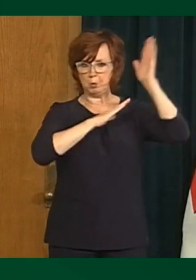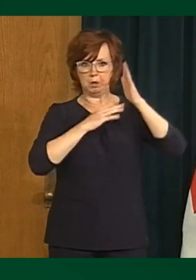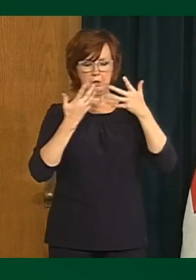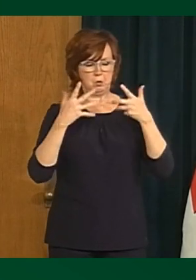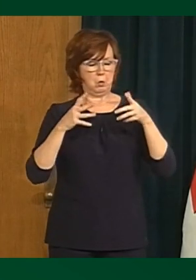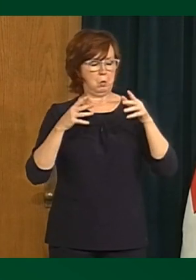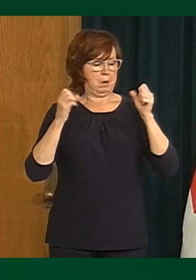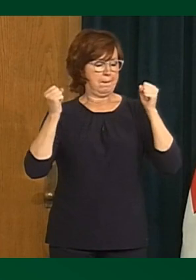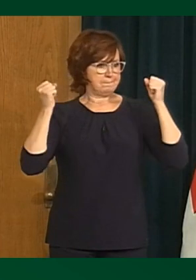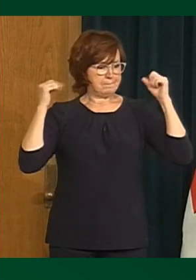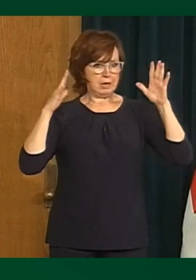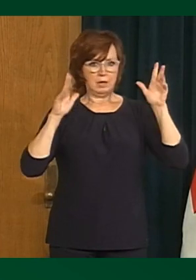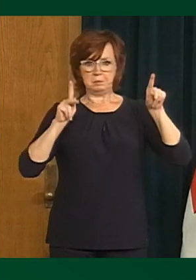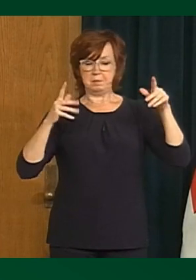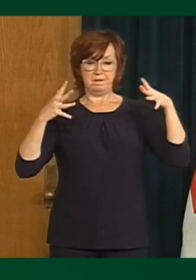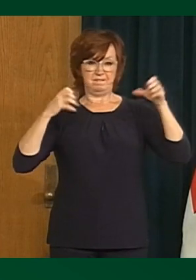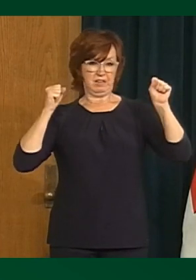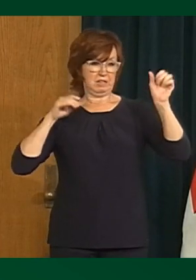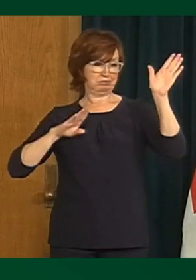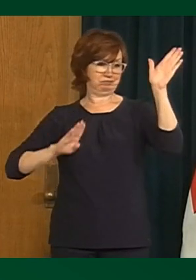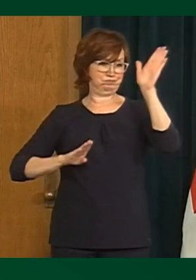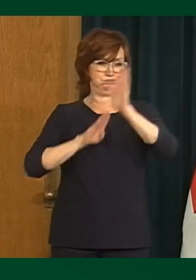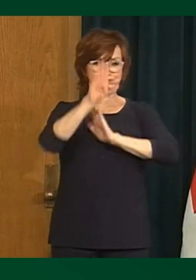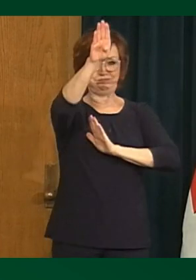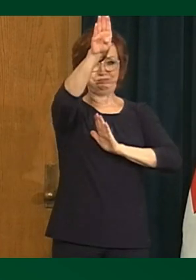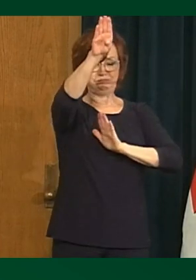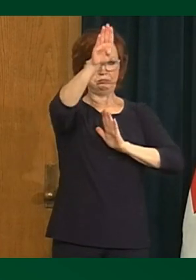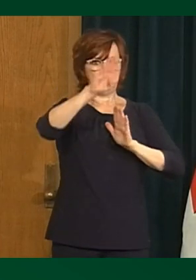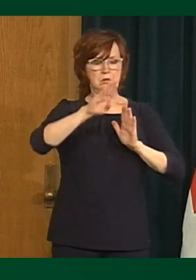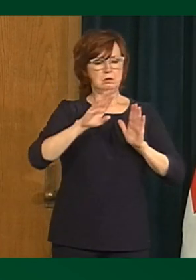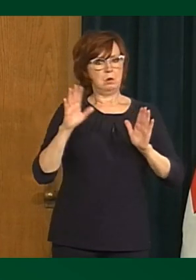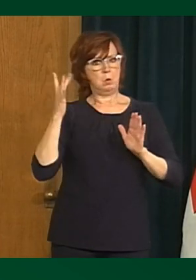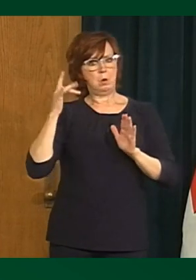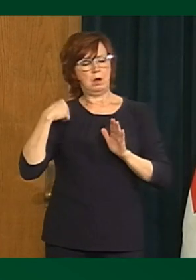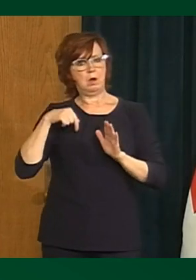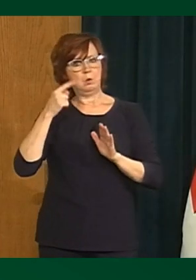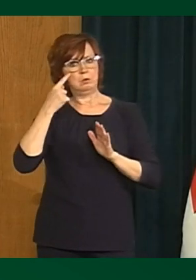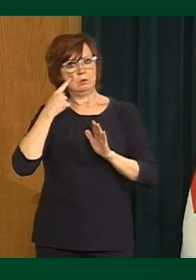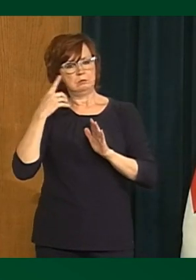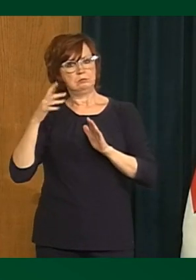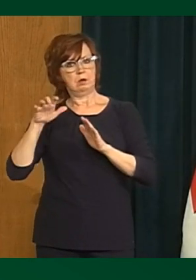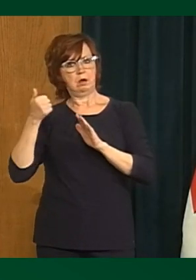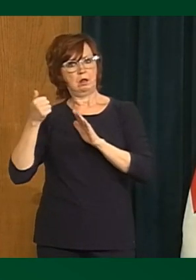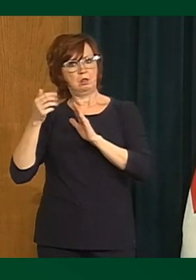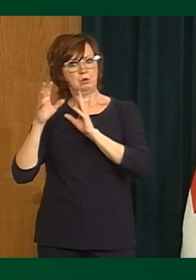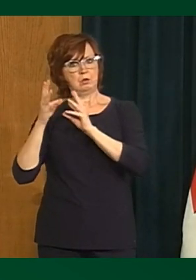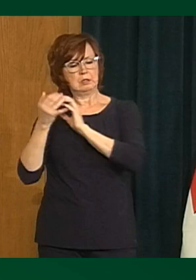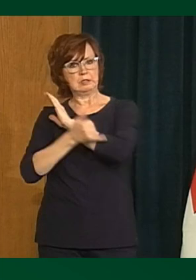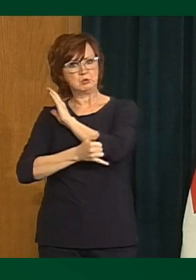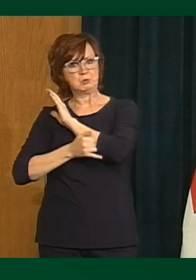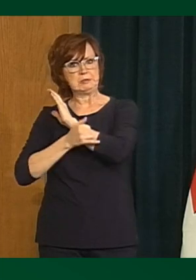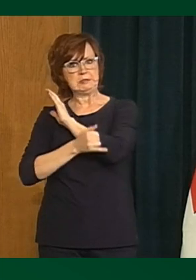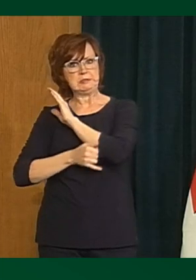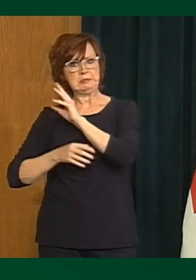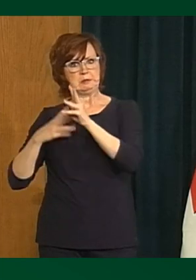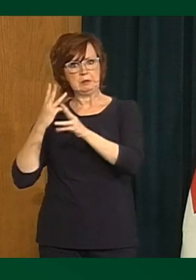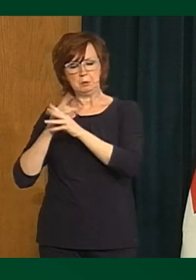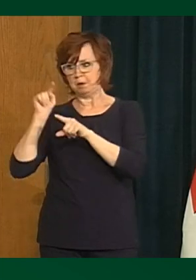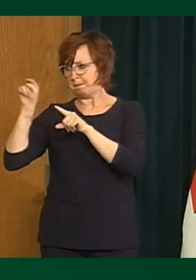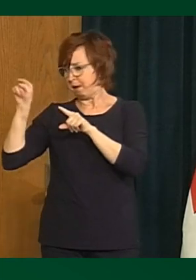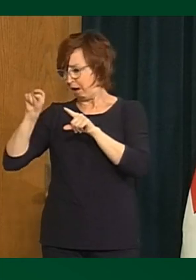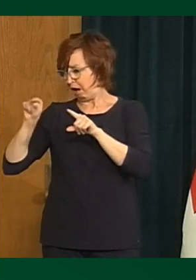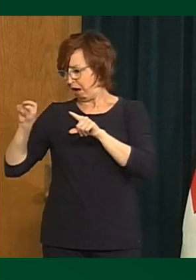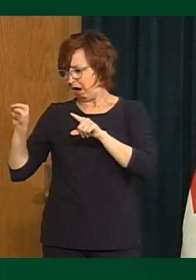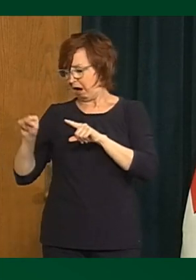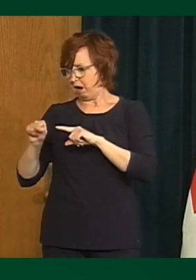world, when this virus is allowed to spread and to spread without check, it can